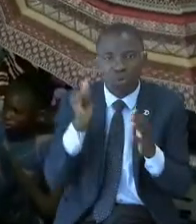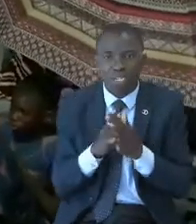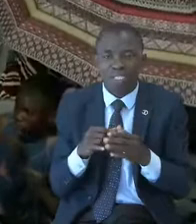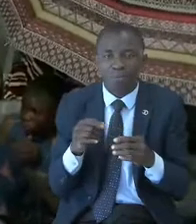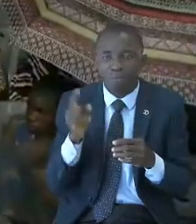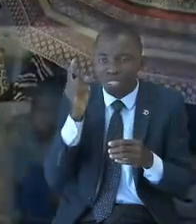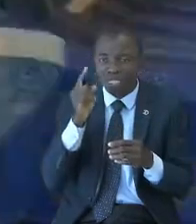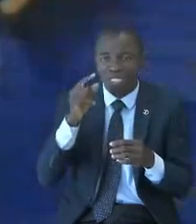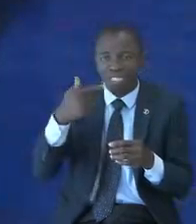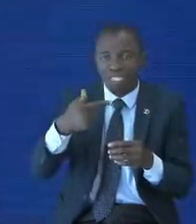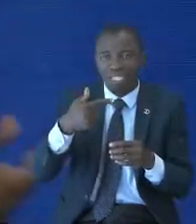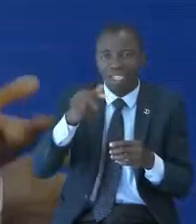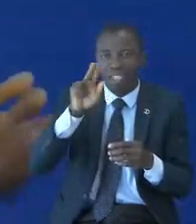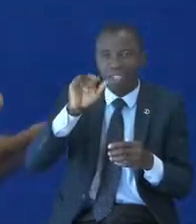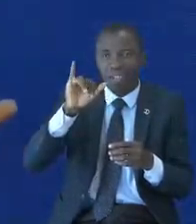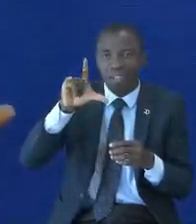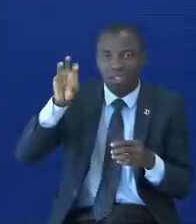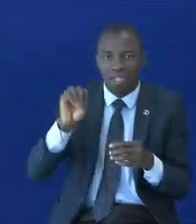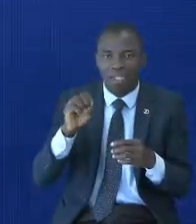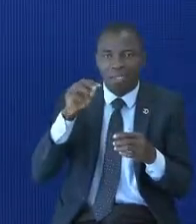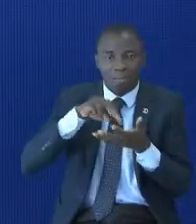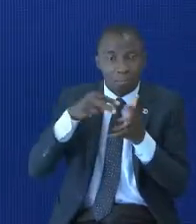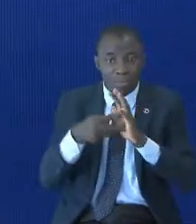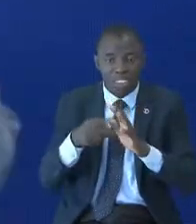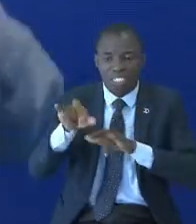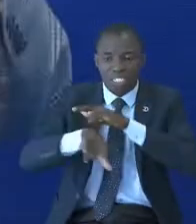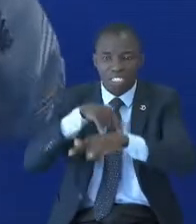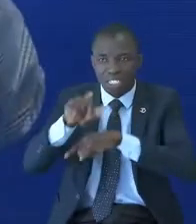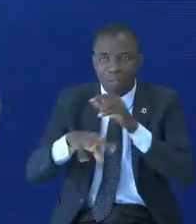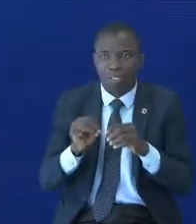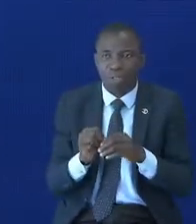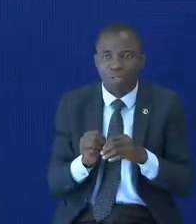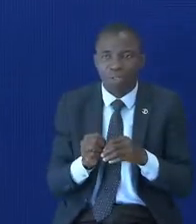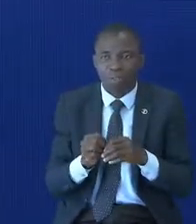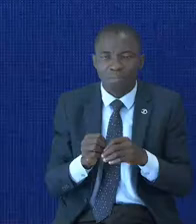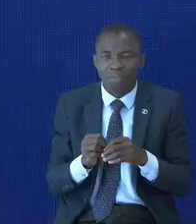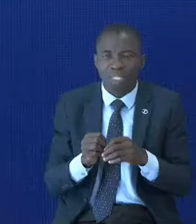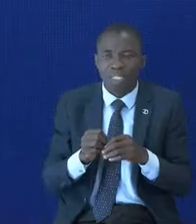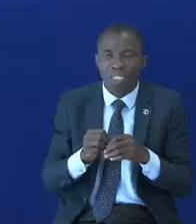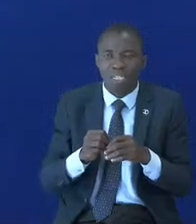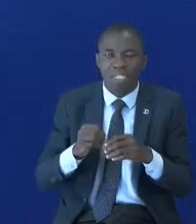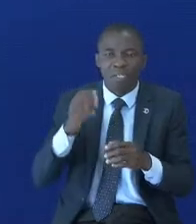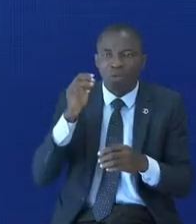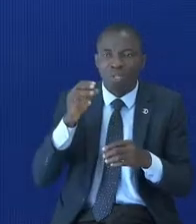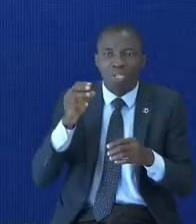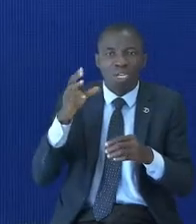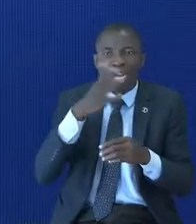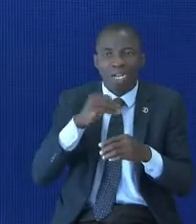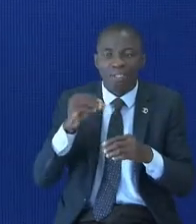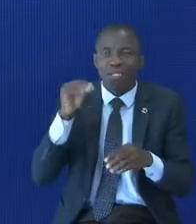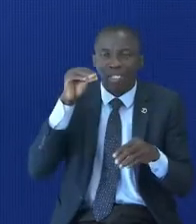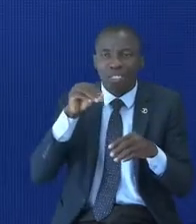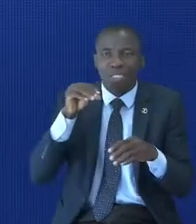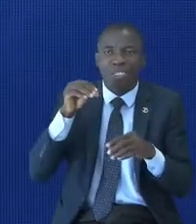means deception. Where does, which, in which kitchen does the person